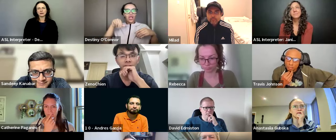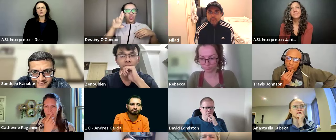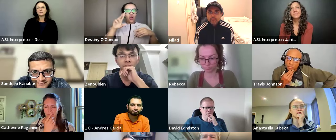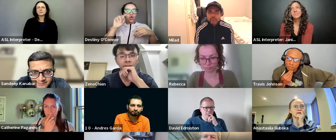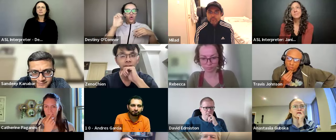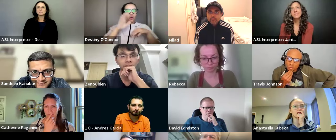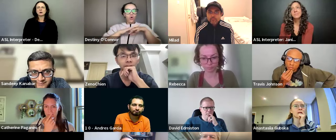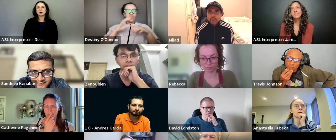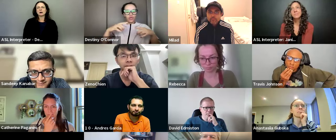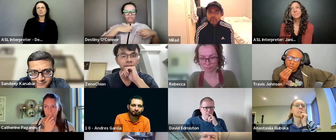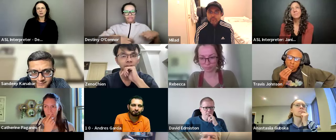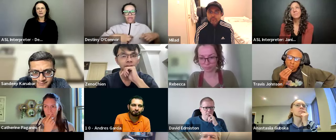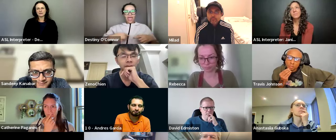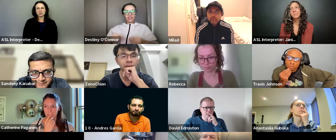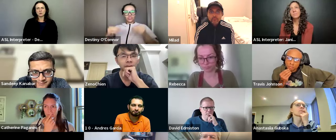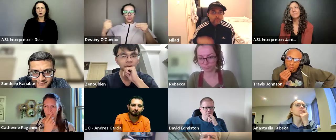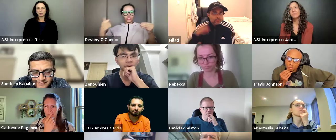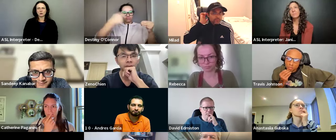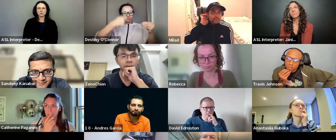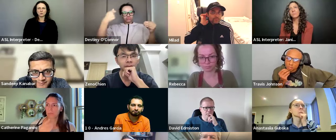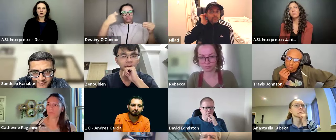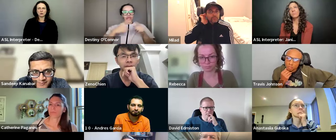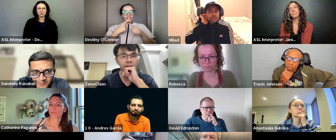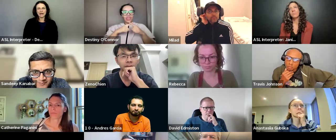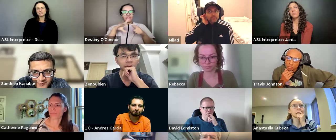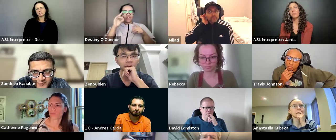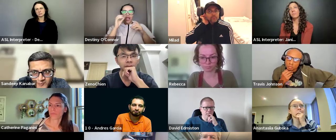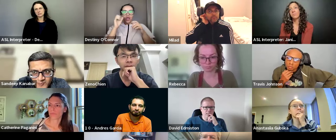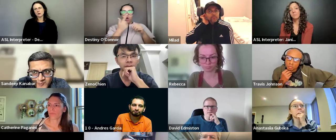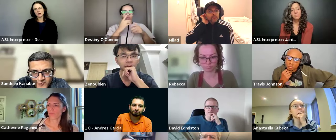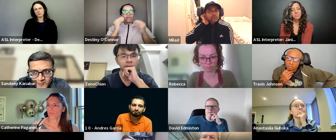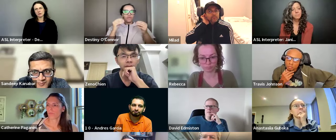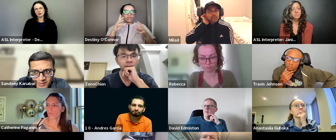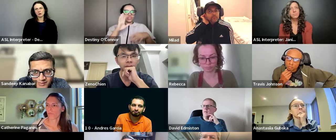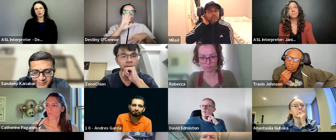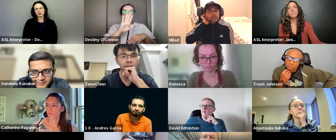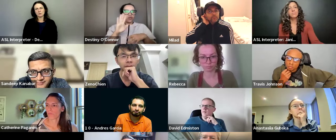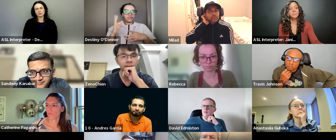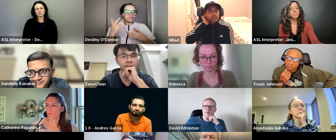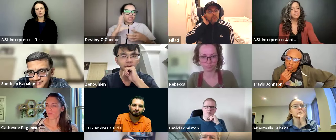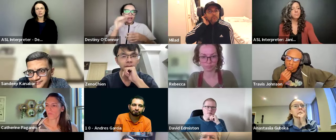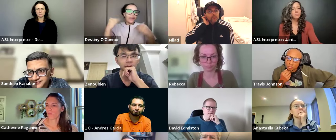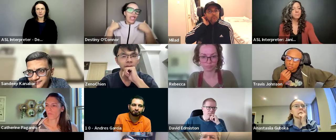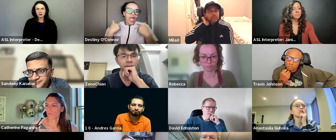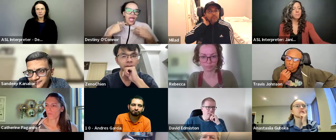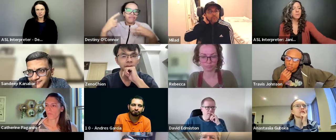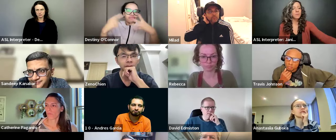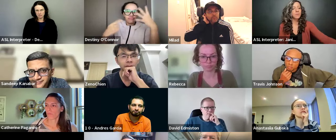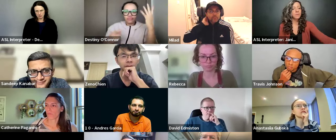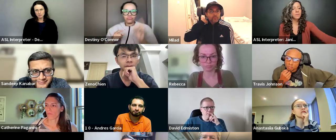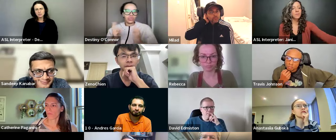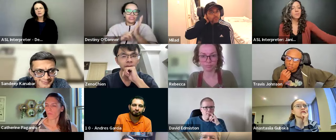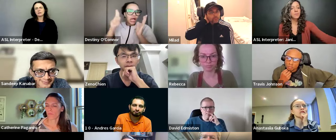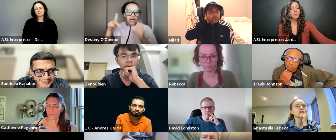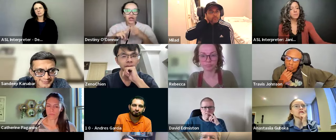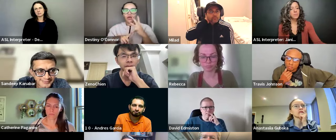need there. So having the QR code on badges, you know, and then all the information about the conferences